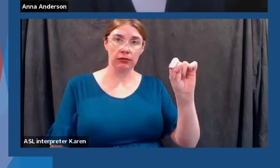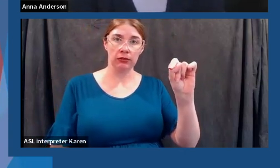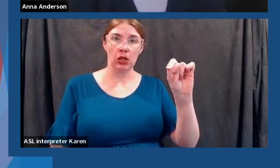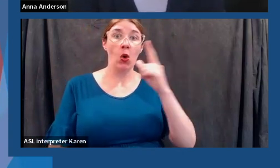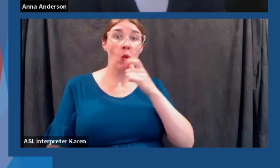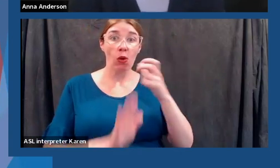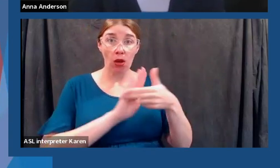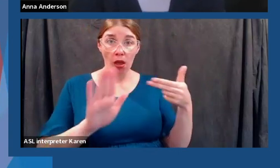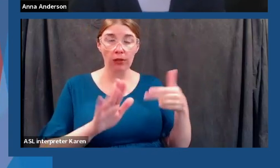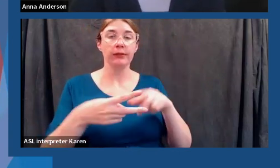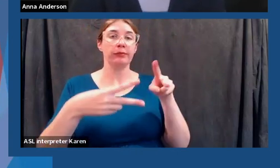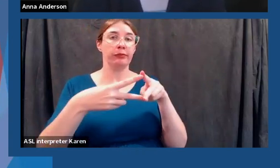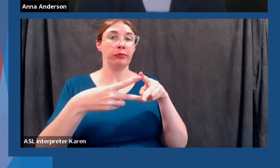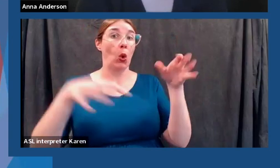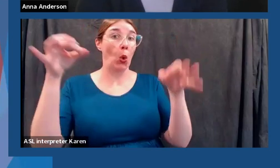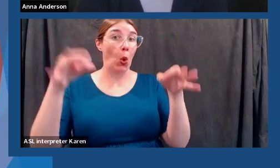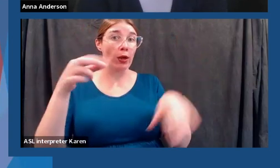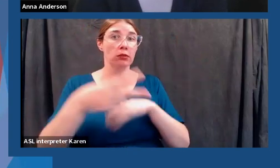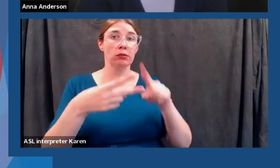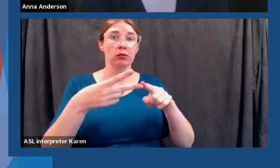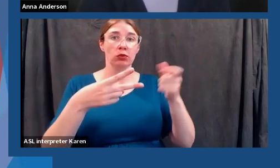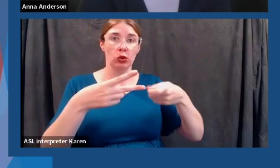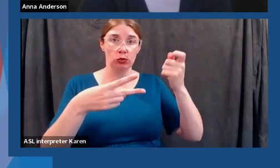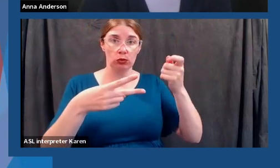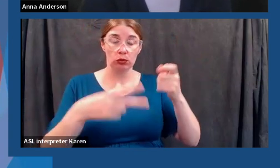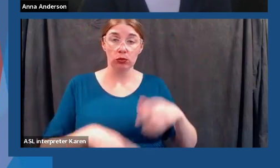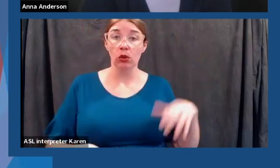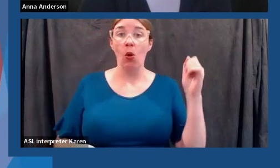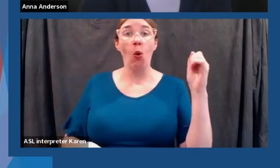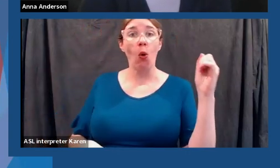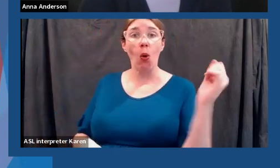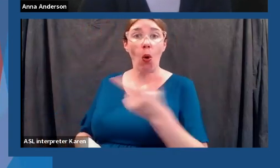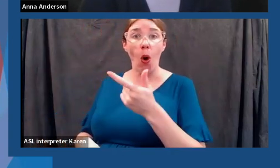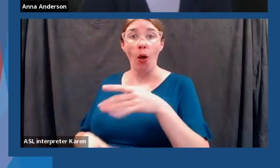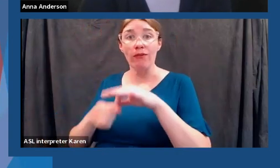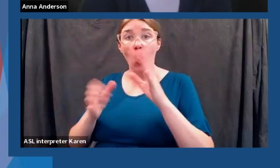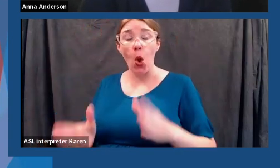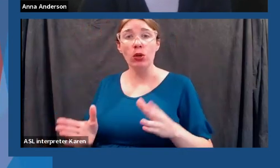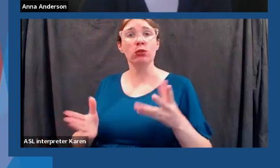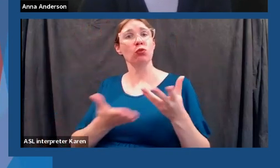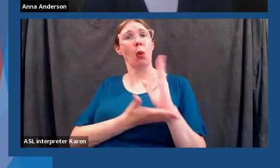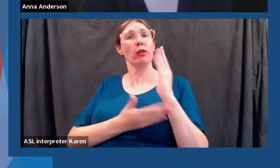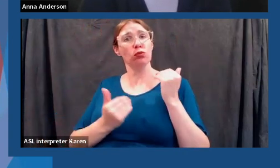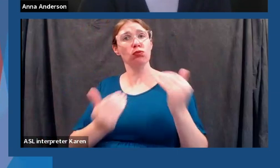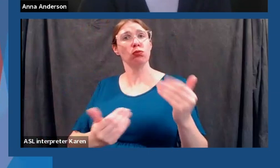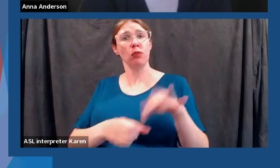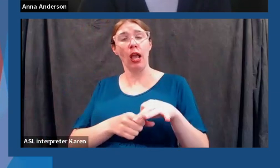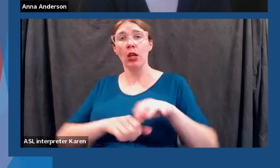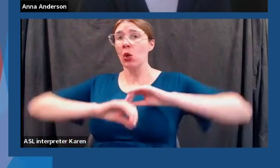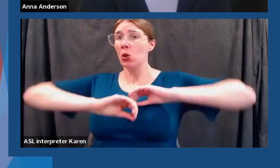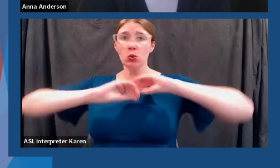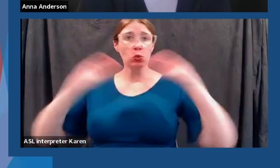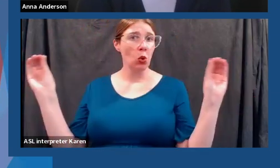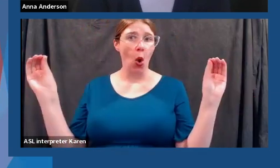All voters, no matter where they reside, have a right to be free of interference, coercion, discrimination, and